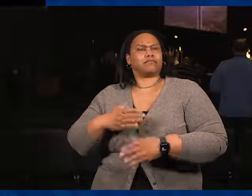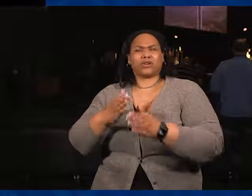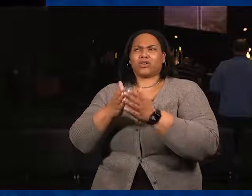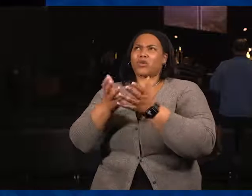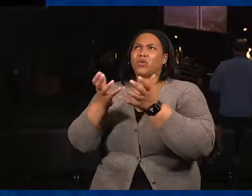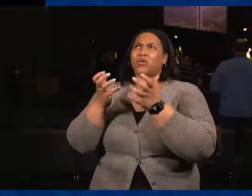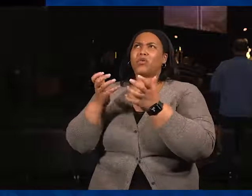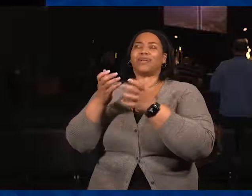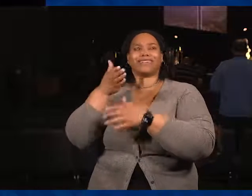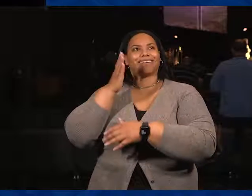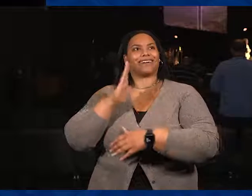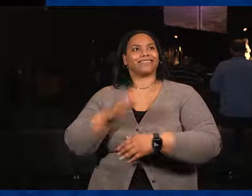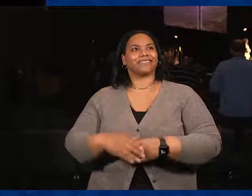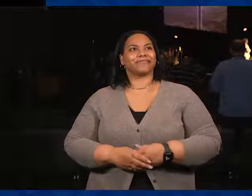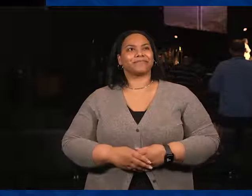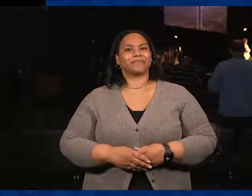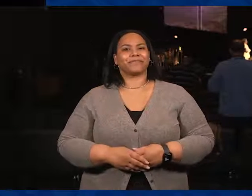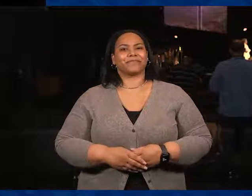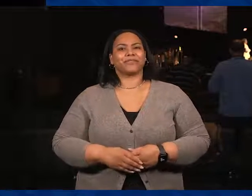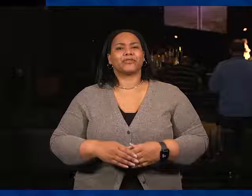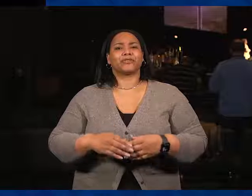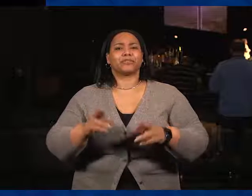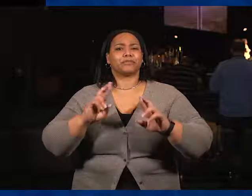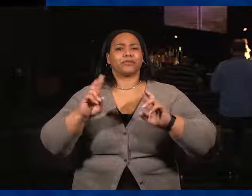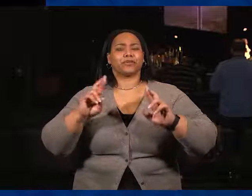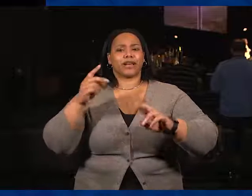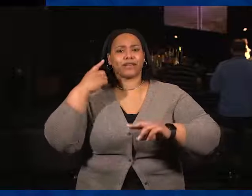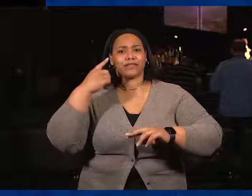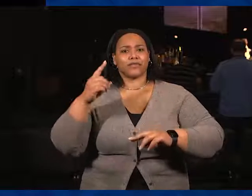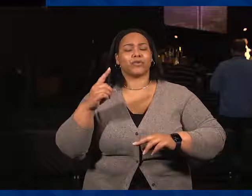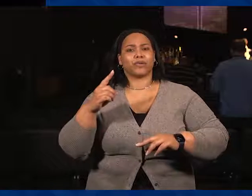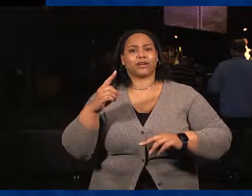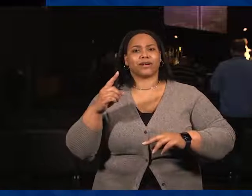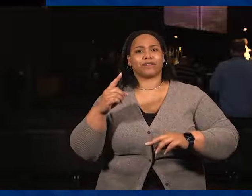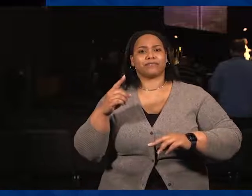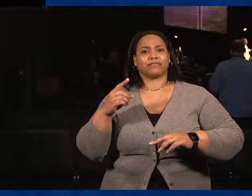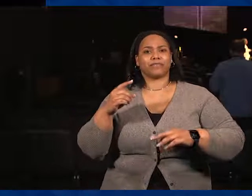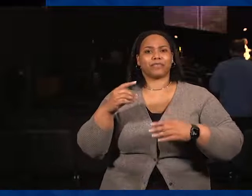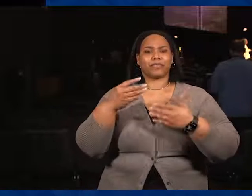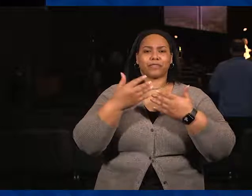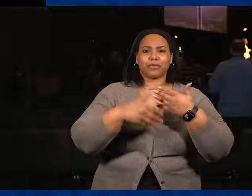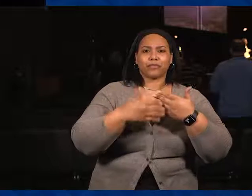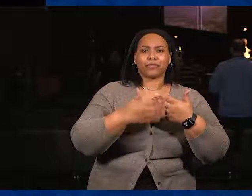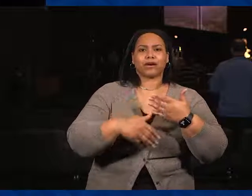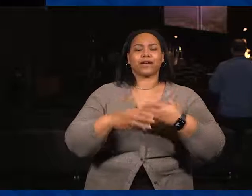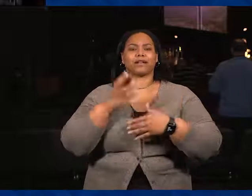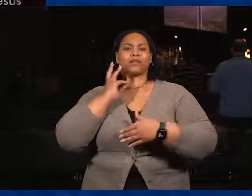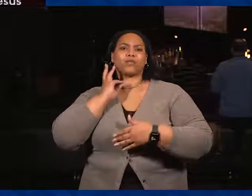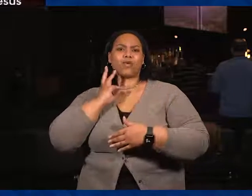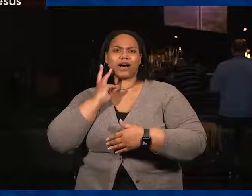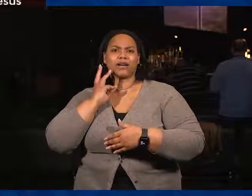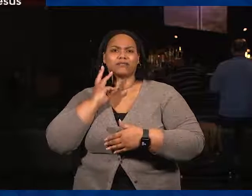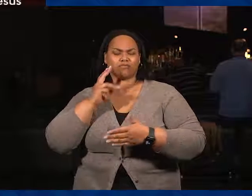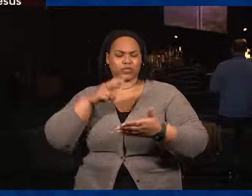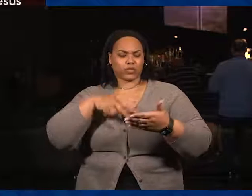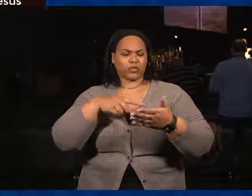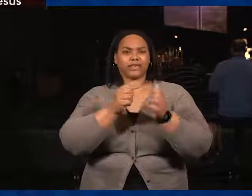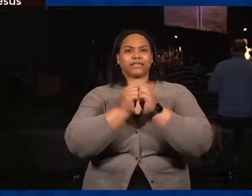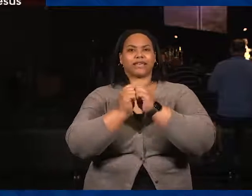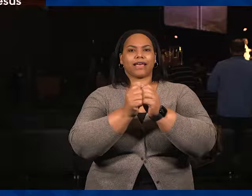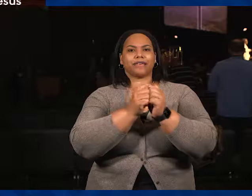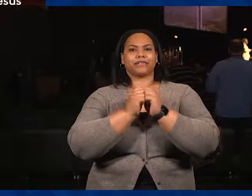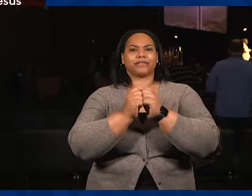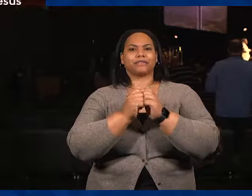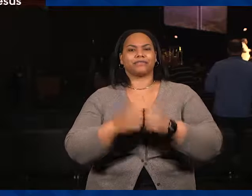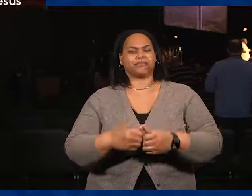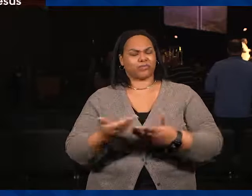So to prepare our heart for communion, let us read together the Apostles' Creed. Would you